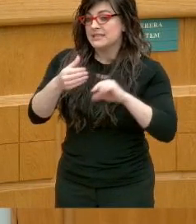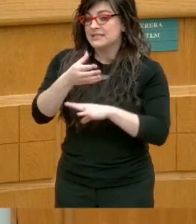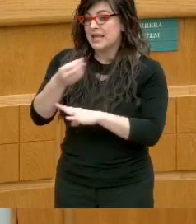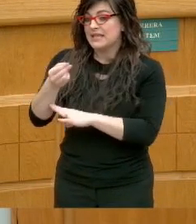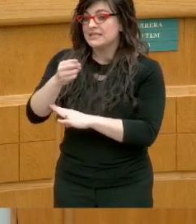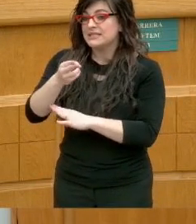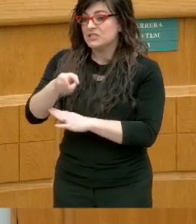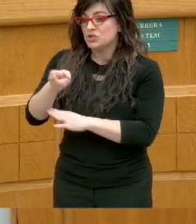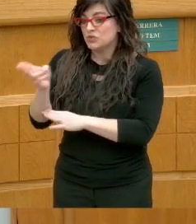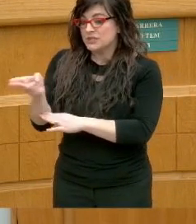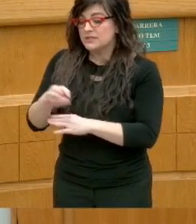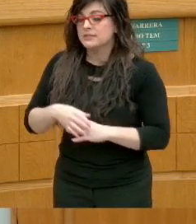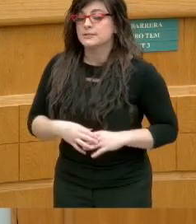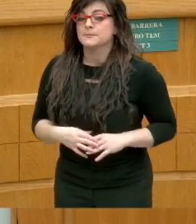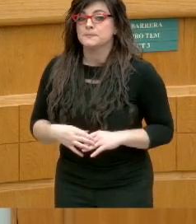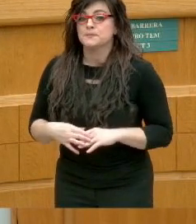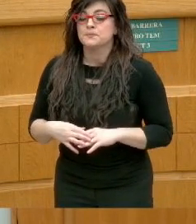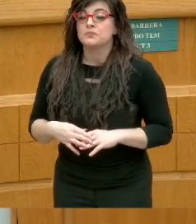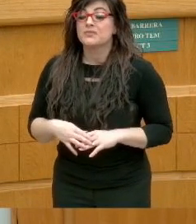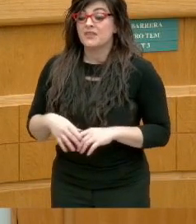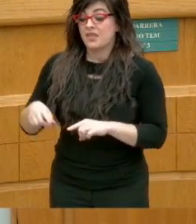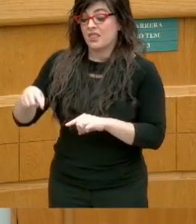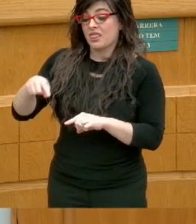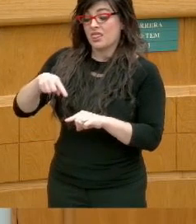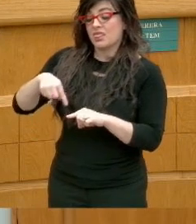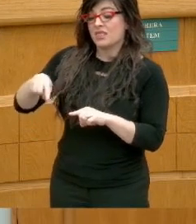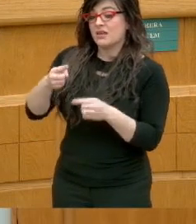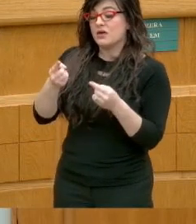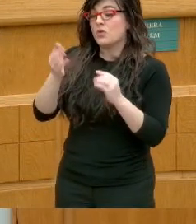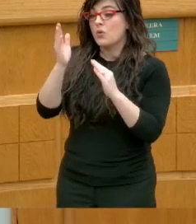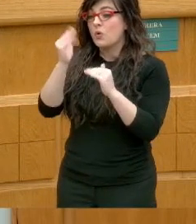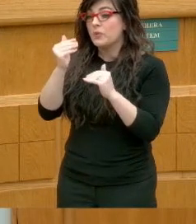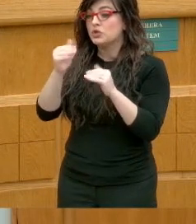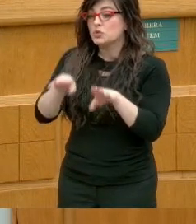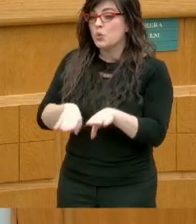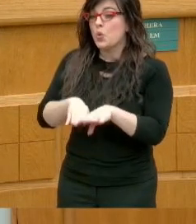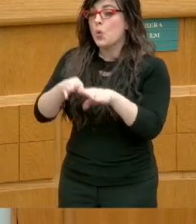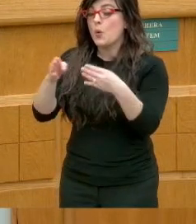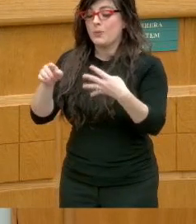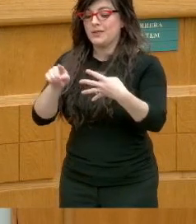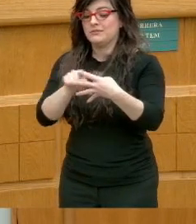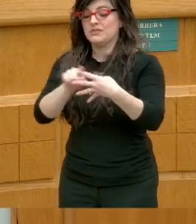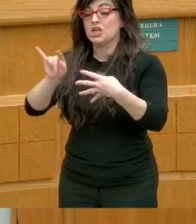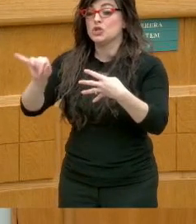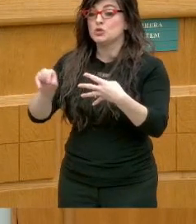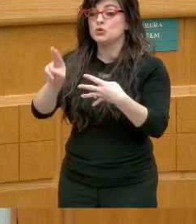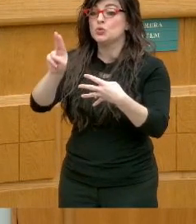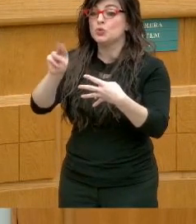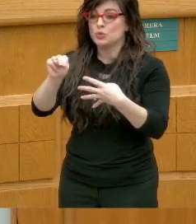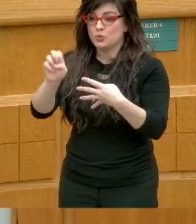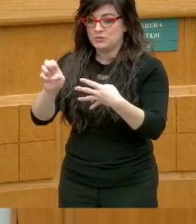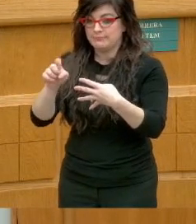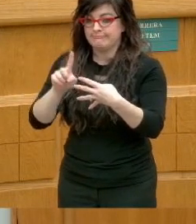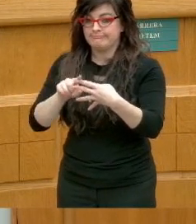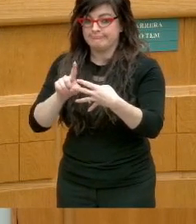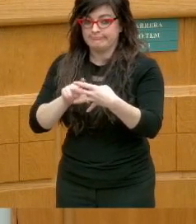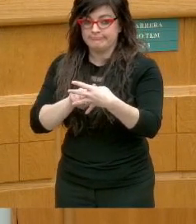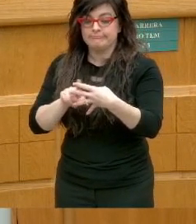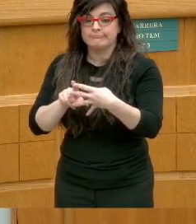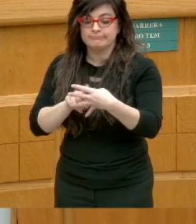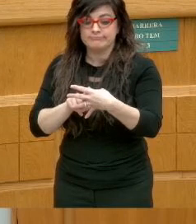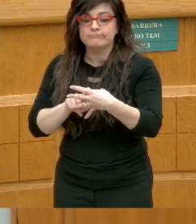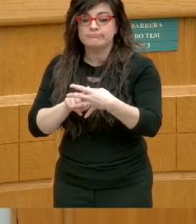History, they are looking to open the first week in June, so not till the first week in June.